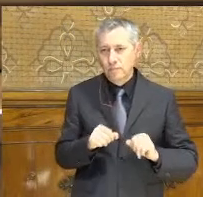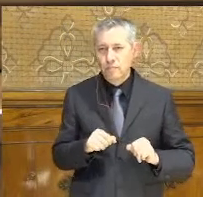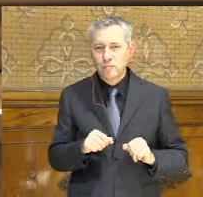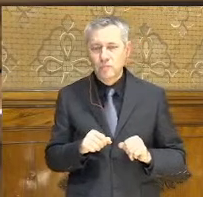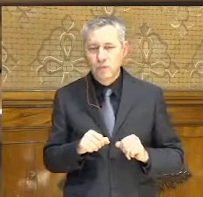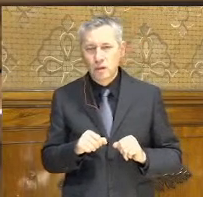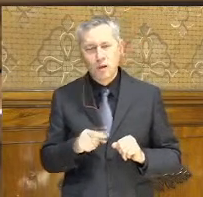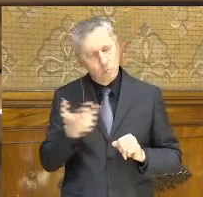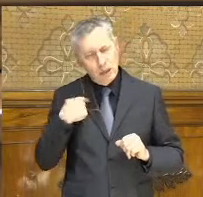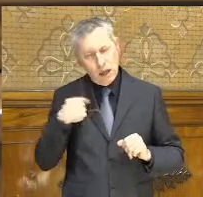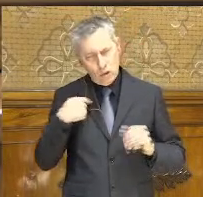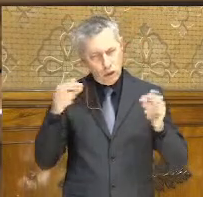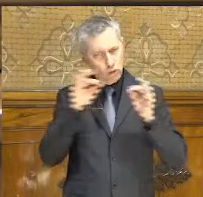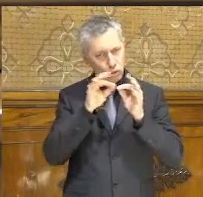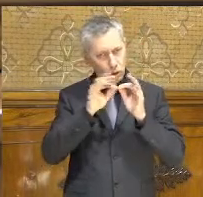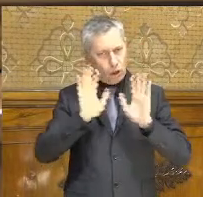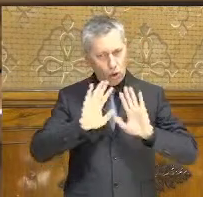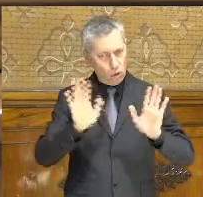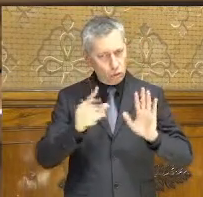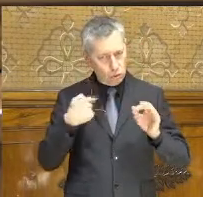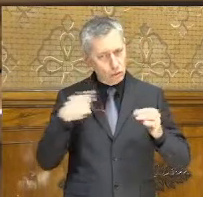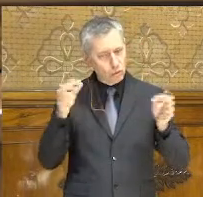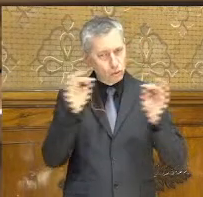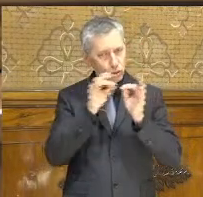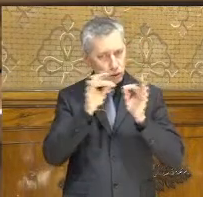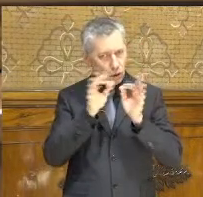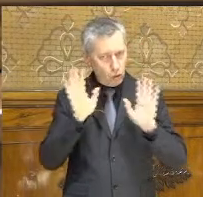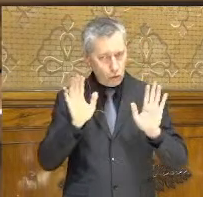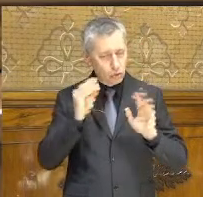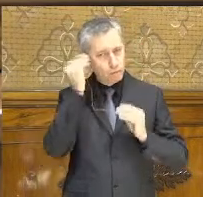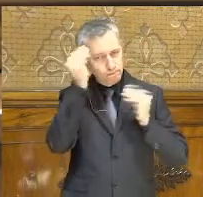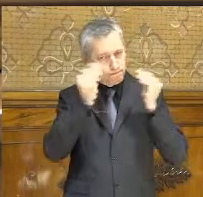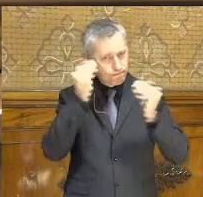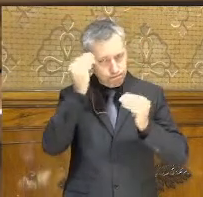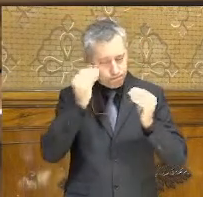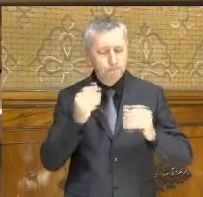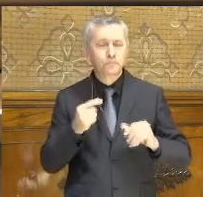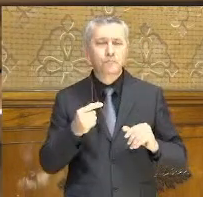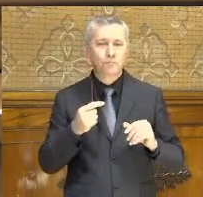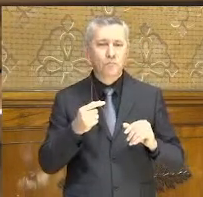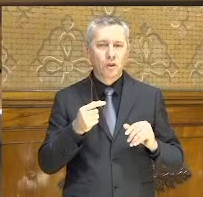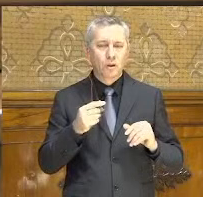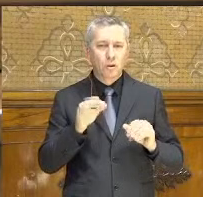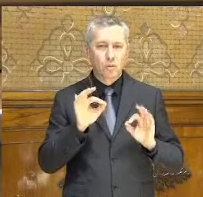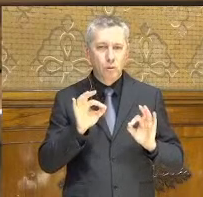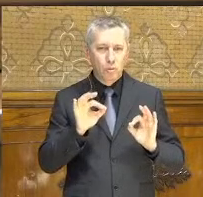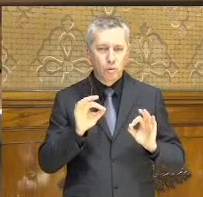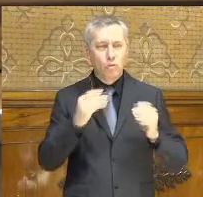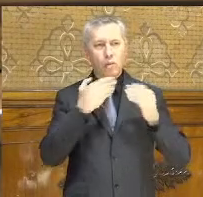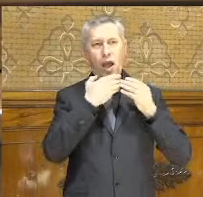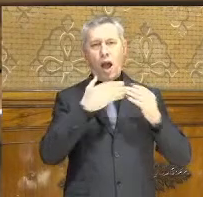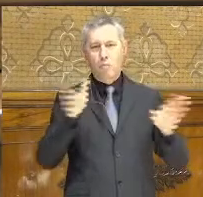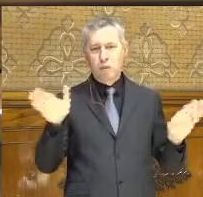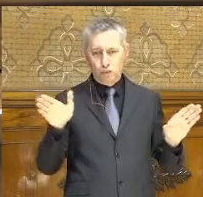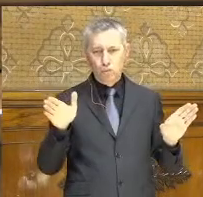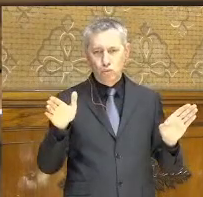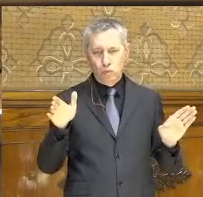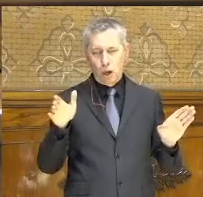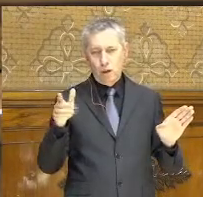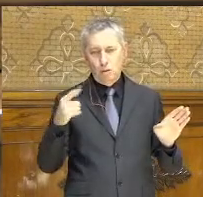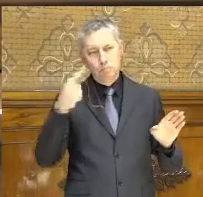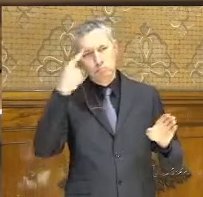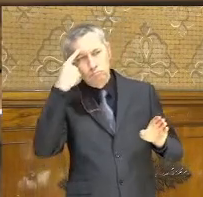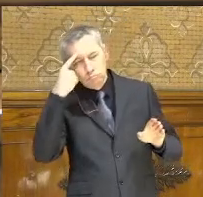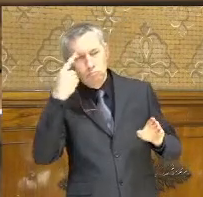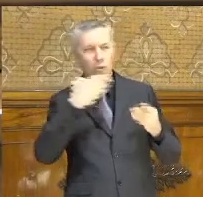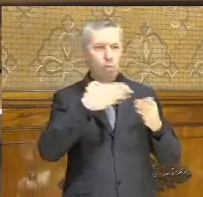agree with this idea of openness. And of course, that's why I'm